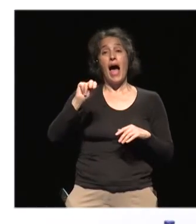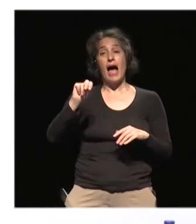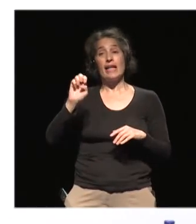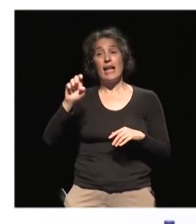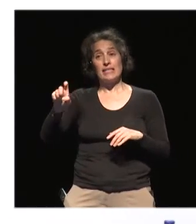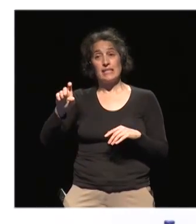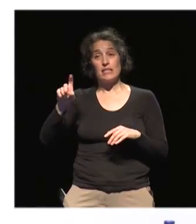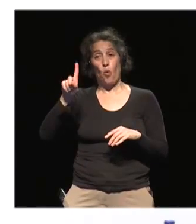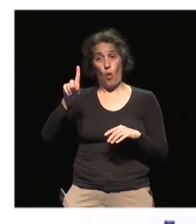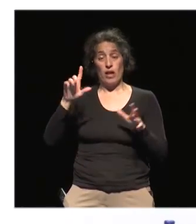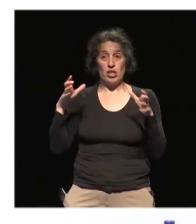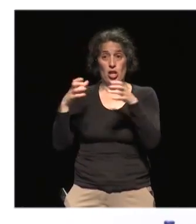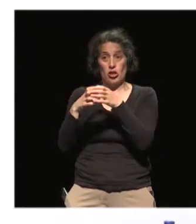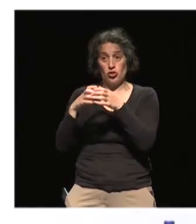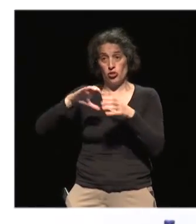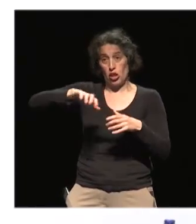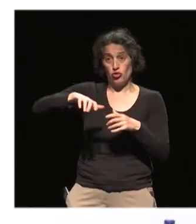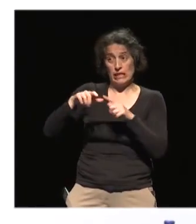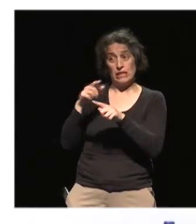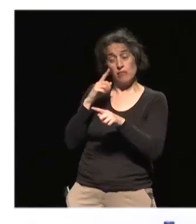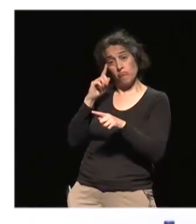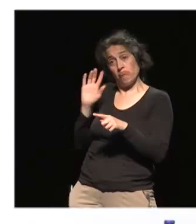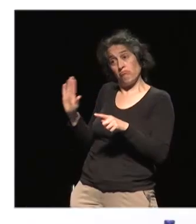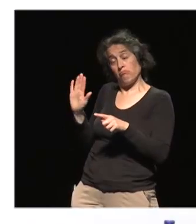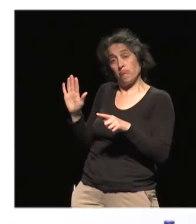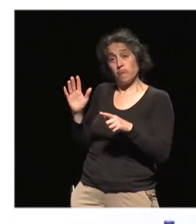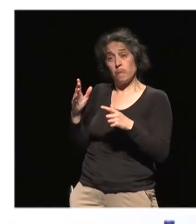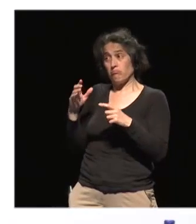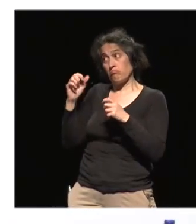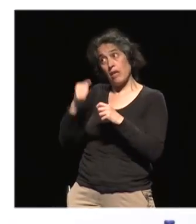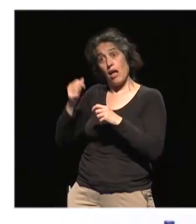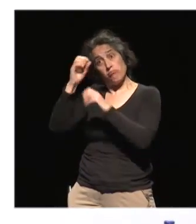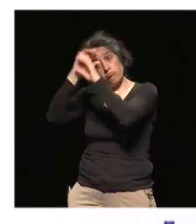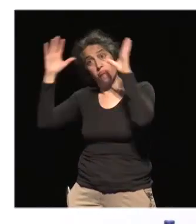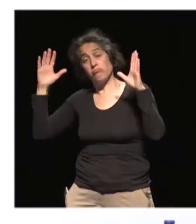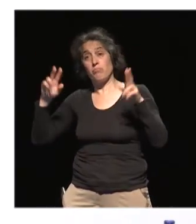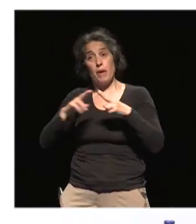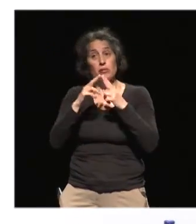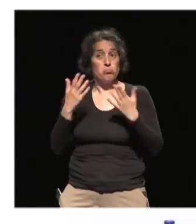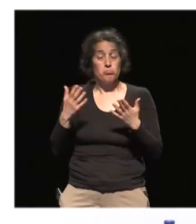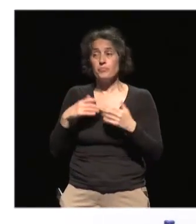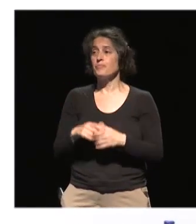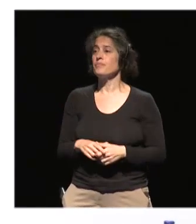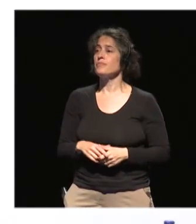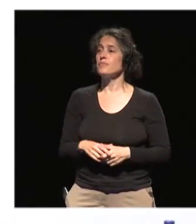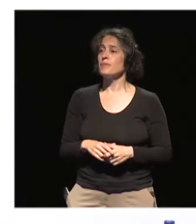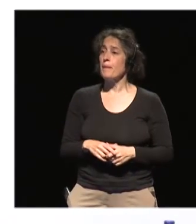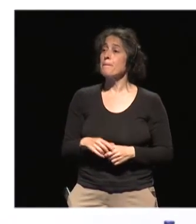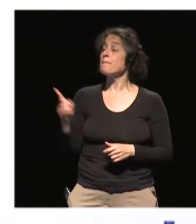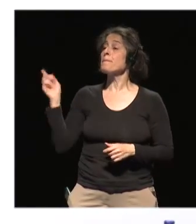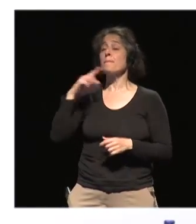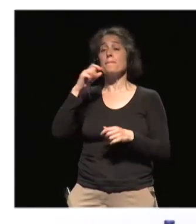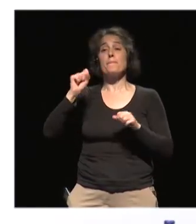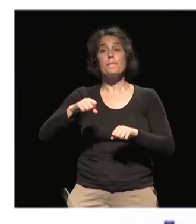I'll try to answer your question. First and foremost, I would want to register our gratitude as a country for being invited to participate in this